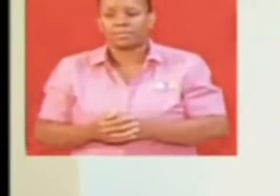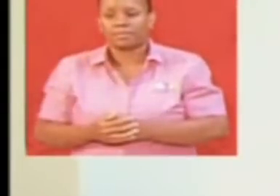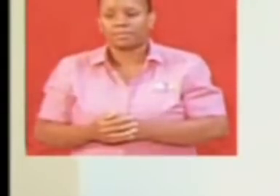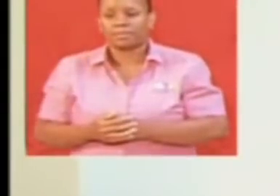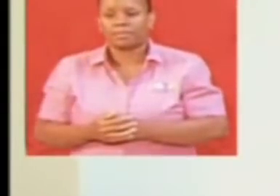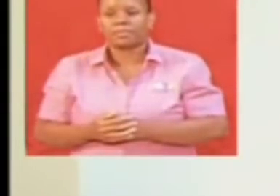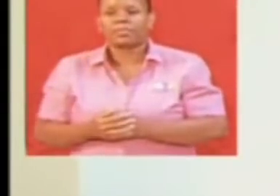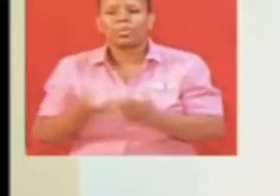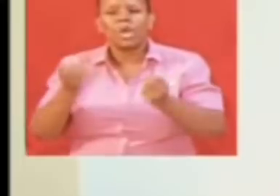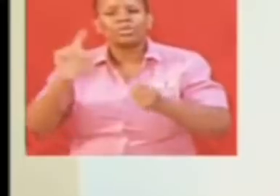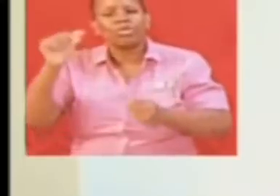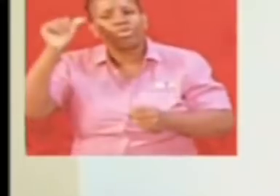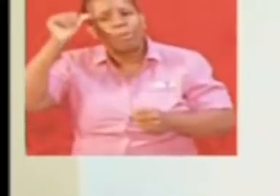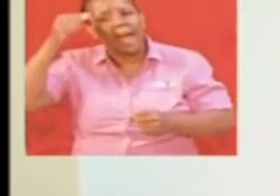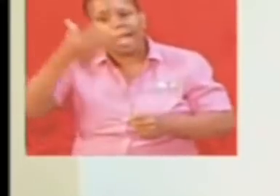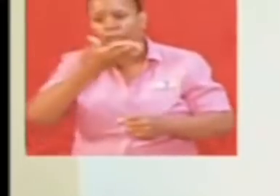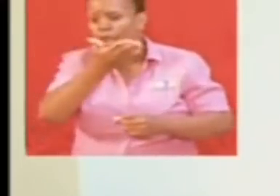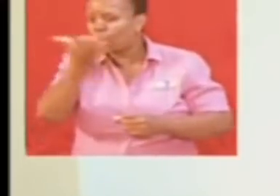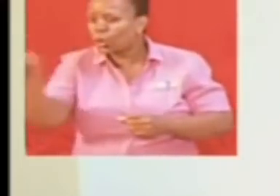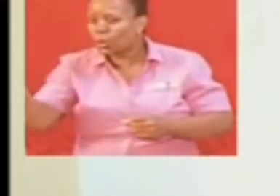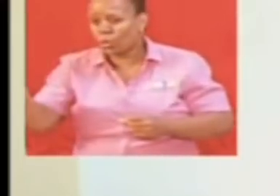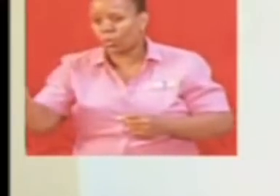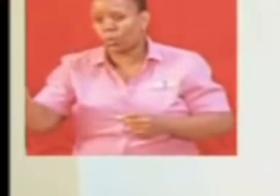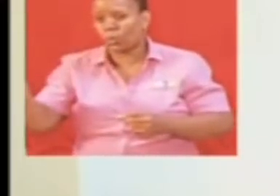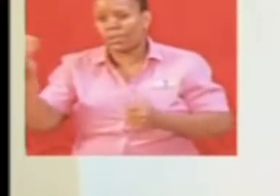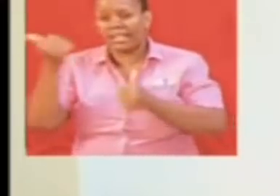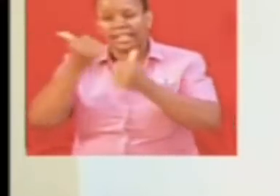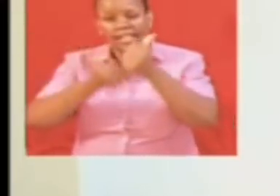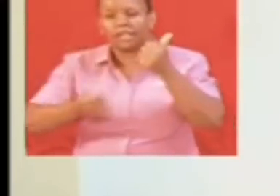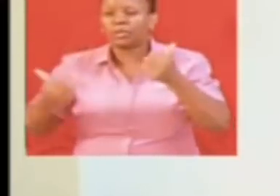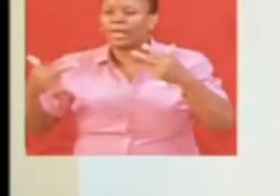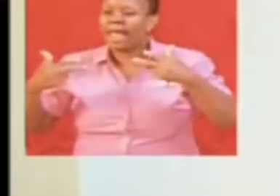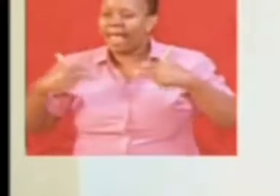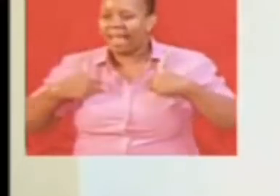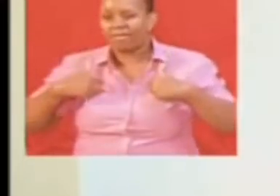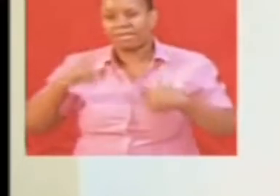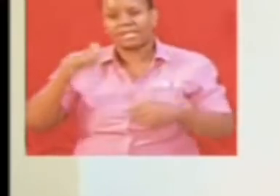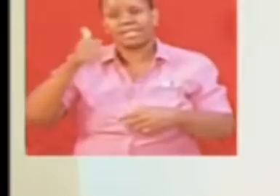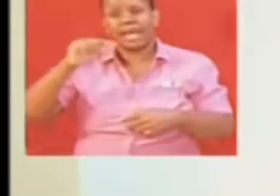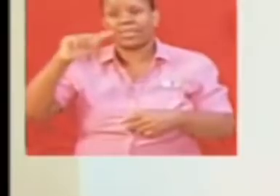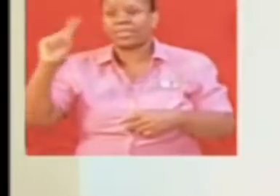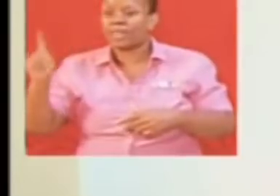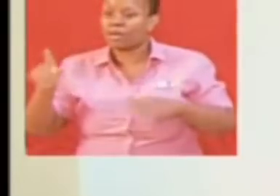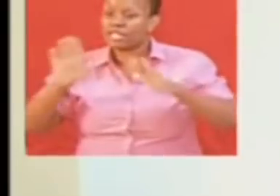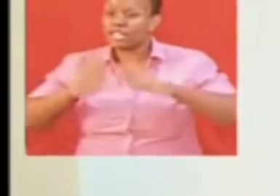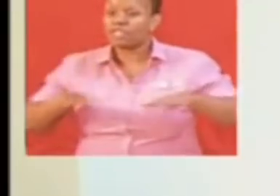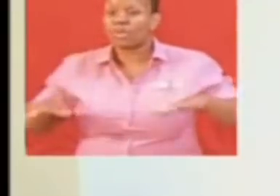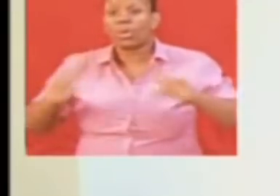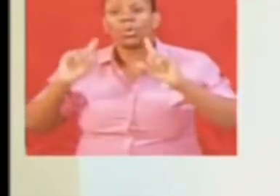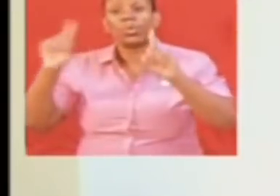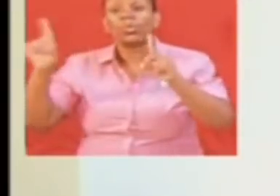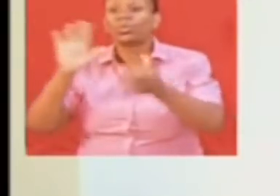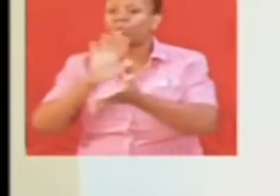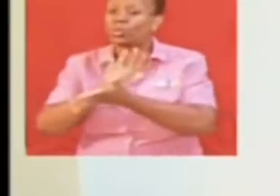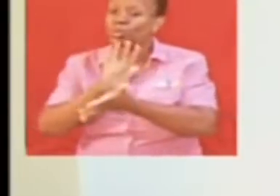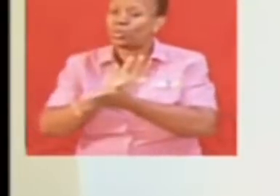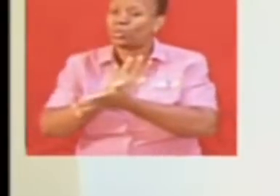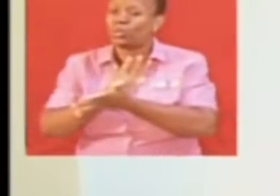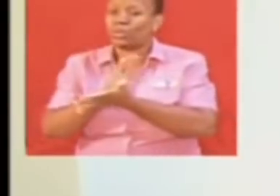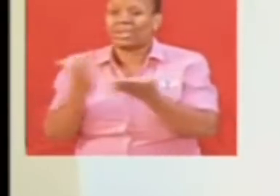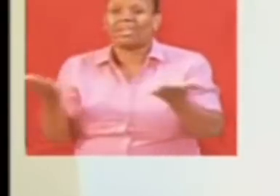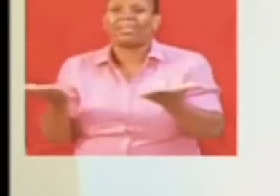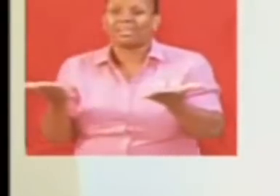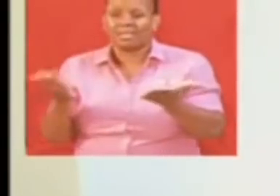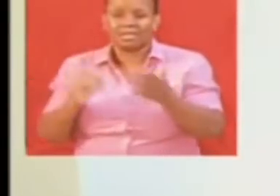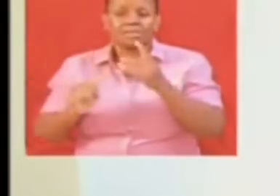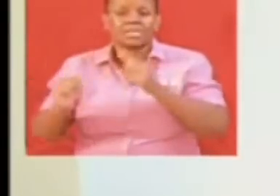we have tens of thousands of children away from school in Trinidad and Tobago for many months now. Had they